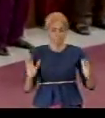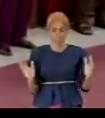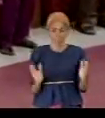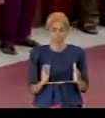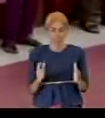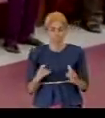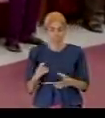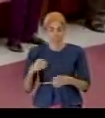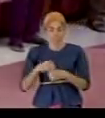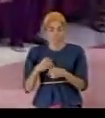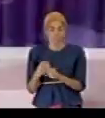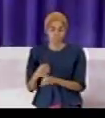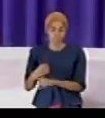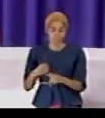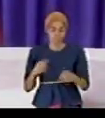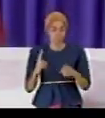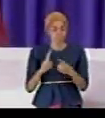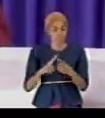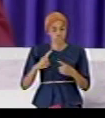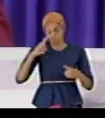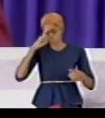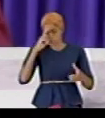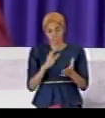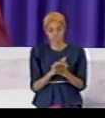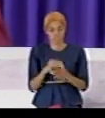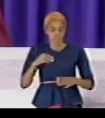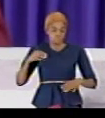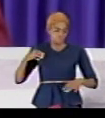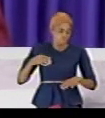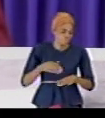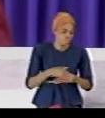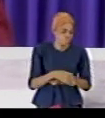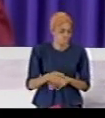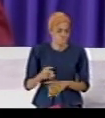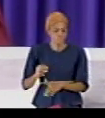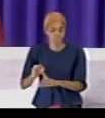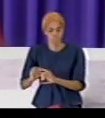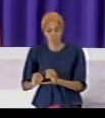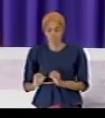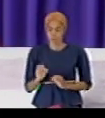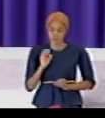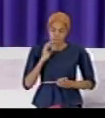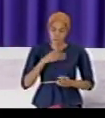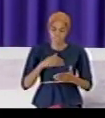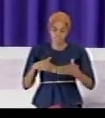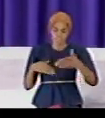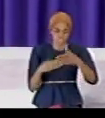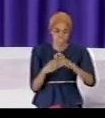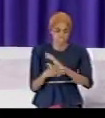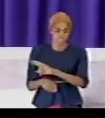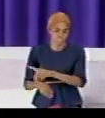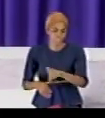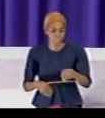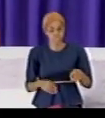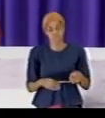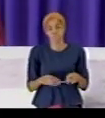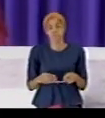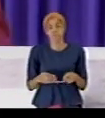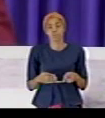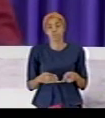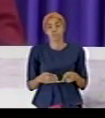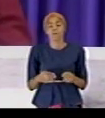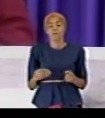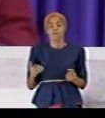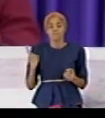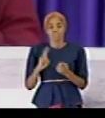them, compelling them, and even leading them to salvation experience by spending months and sometimes years